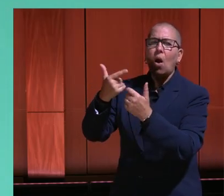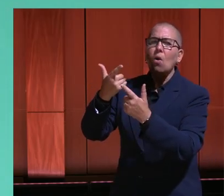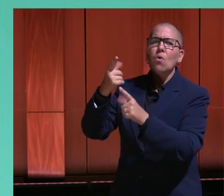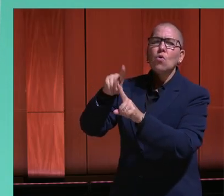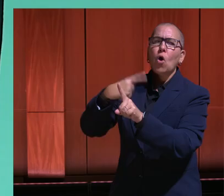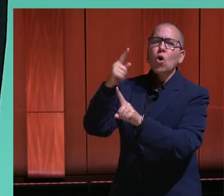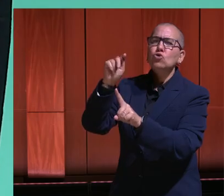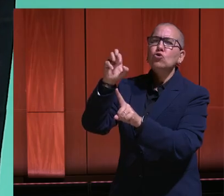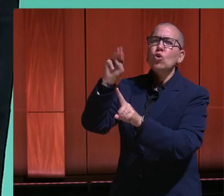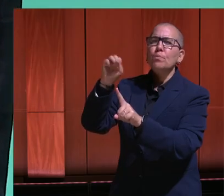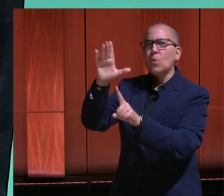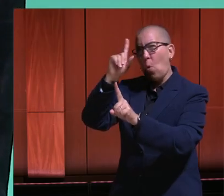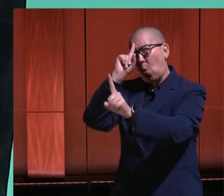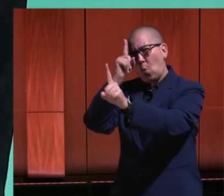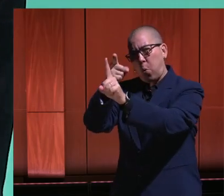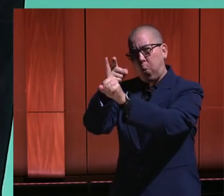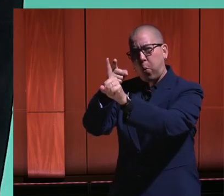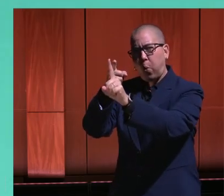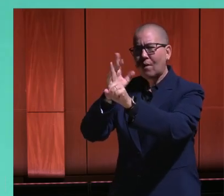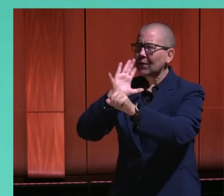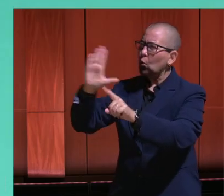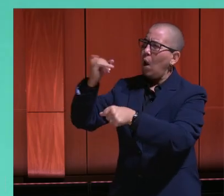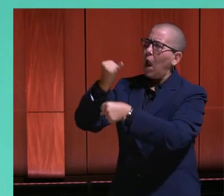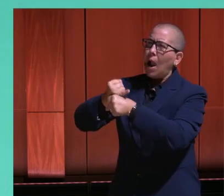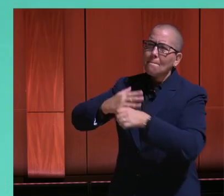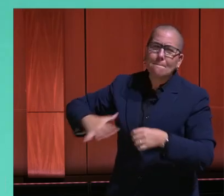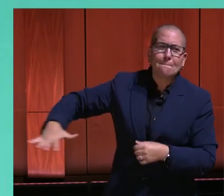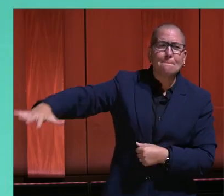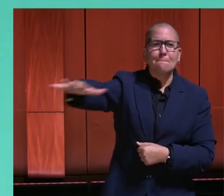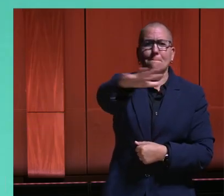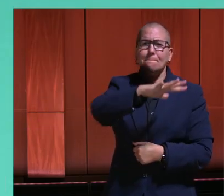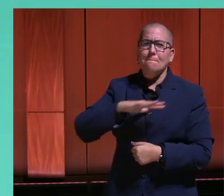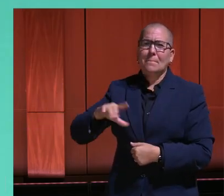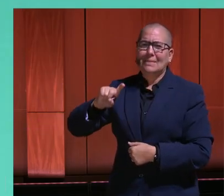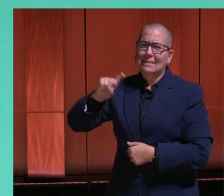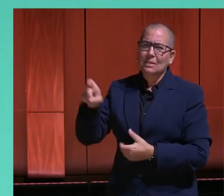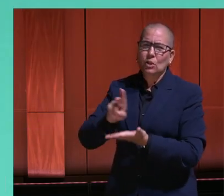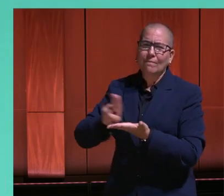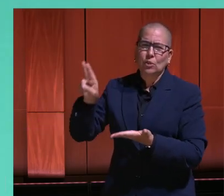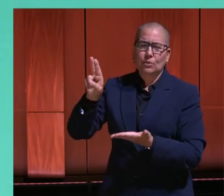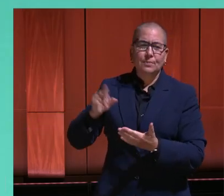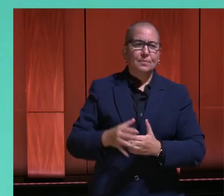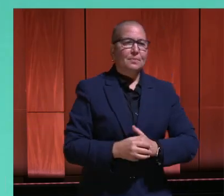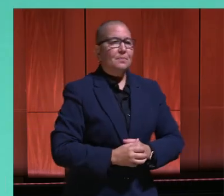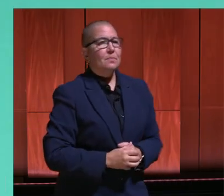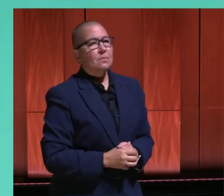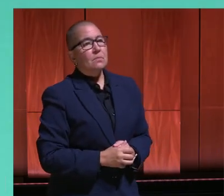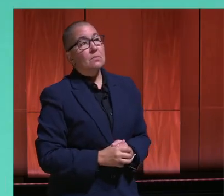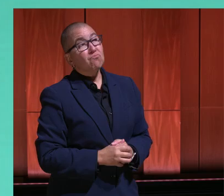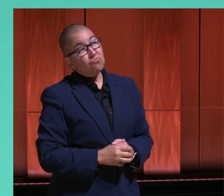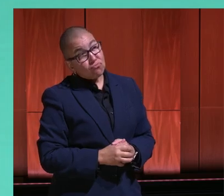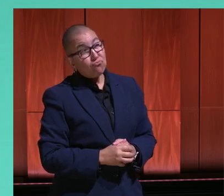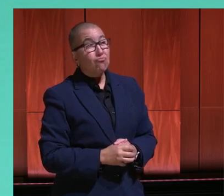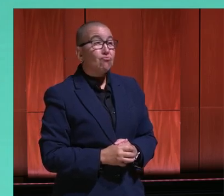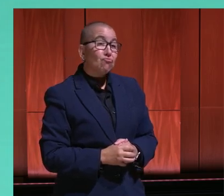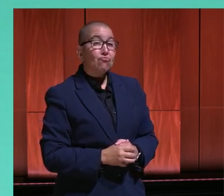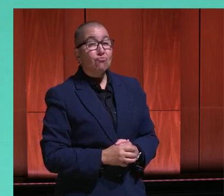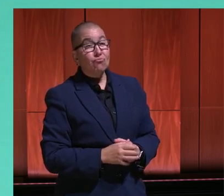digitalization in campus? Yeah, I think IT is kind of the backbone of that and kind of the person who carries the